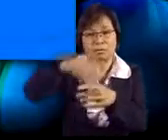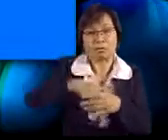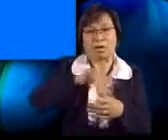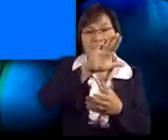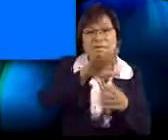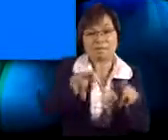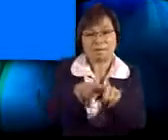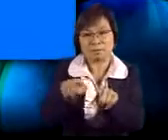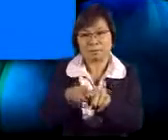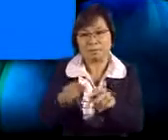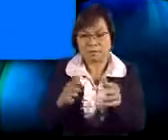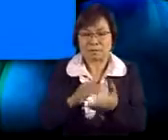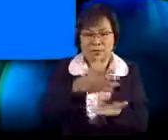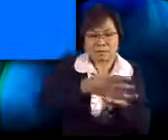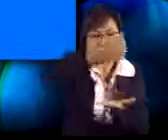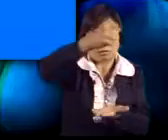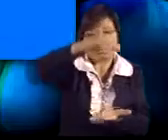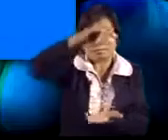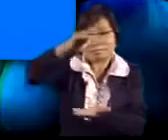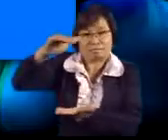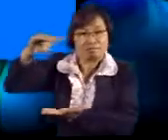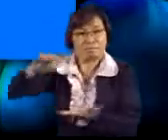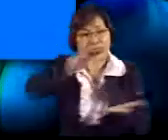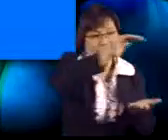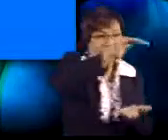into 5 same size of bottles.